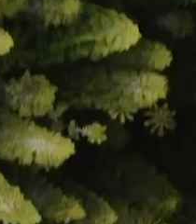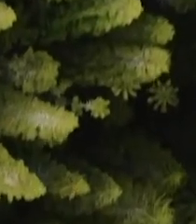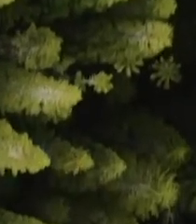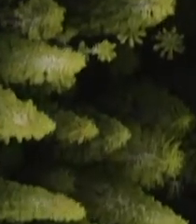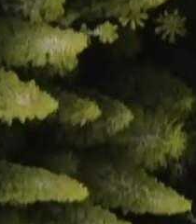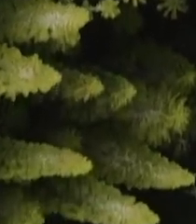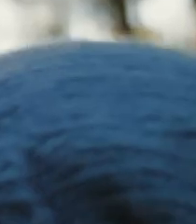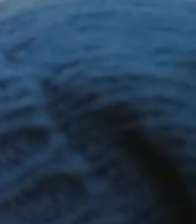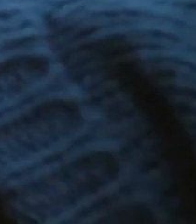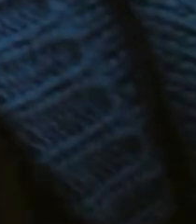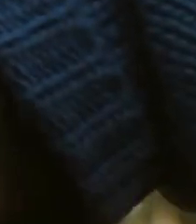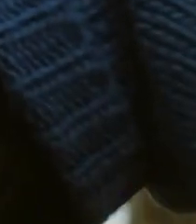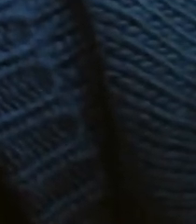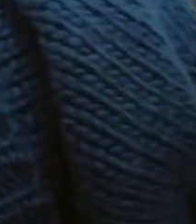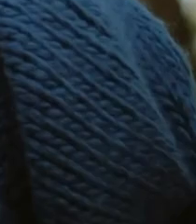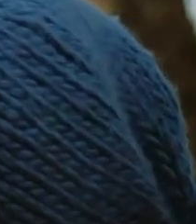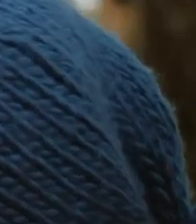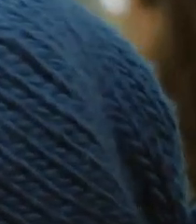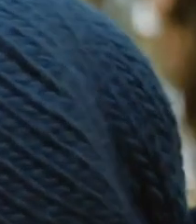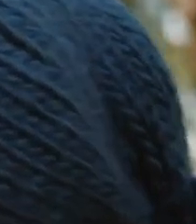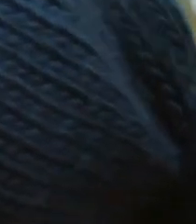full responsibility for the future of next generation.